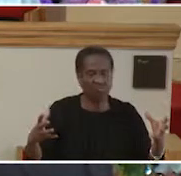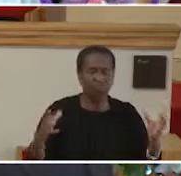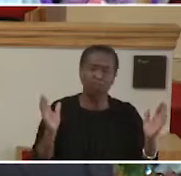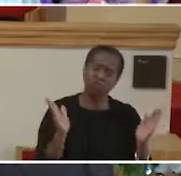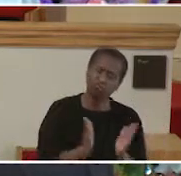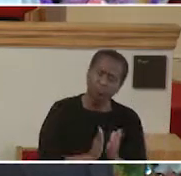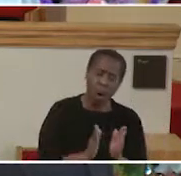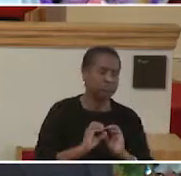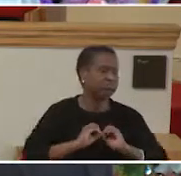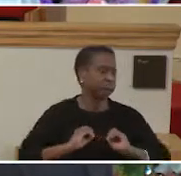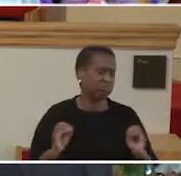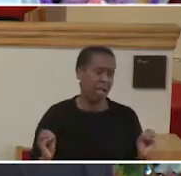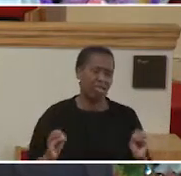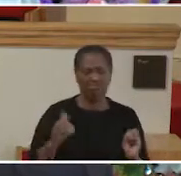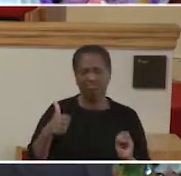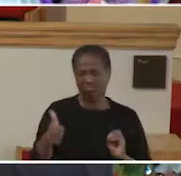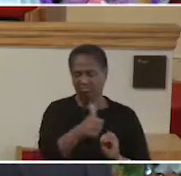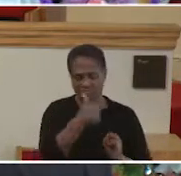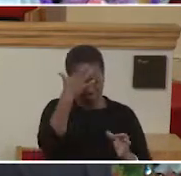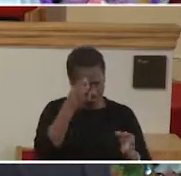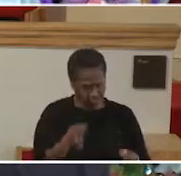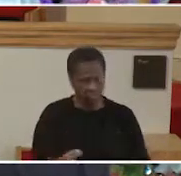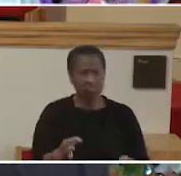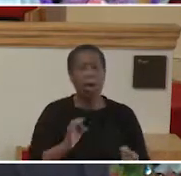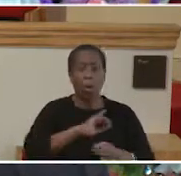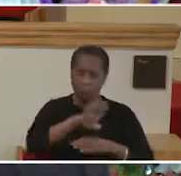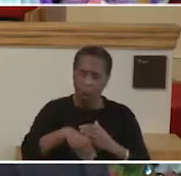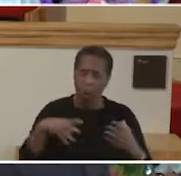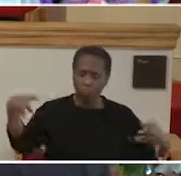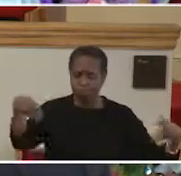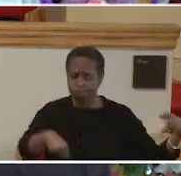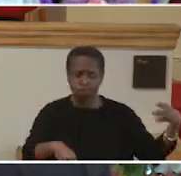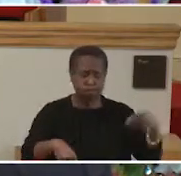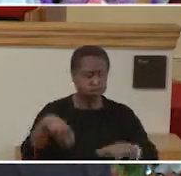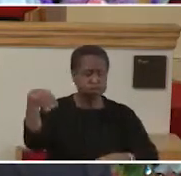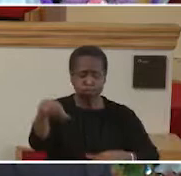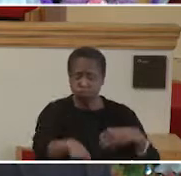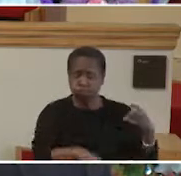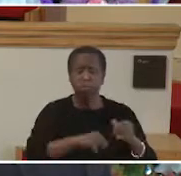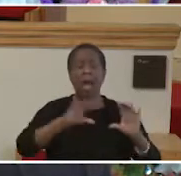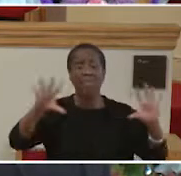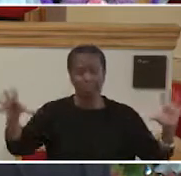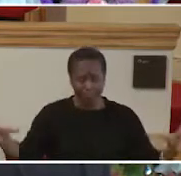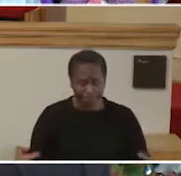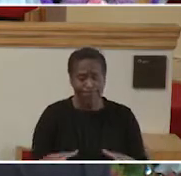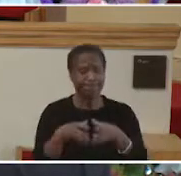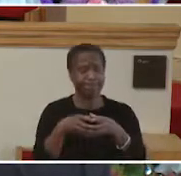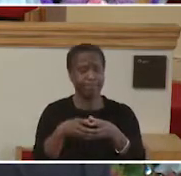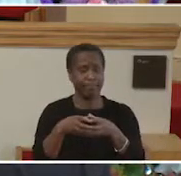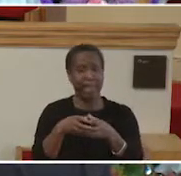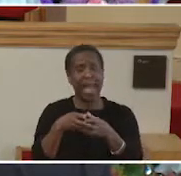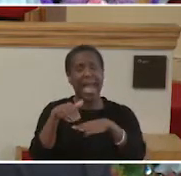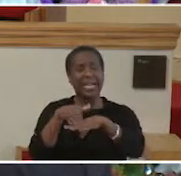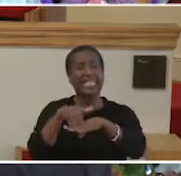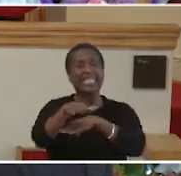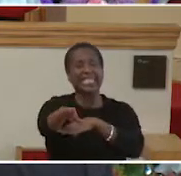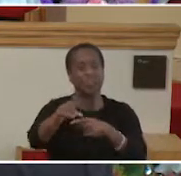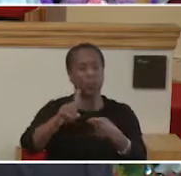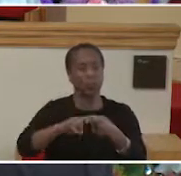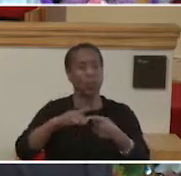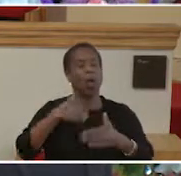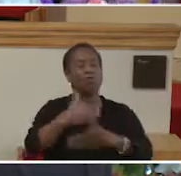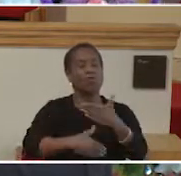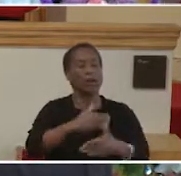small. For all of it will be pooled together, and we will send our donation to the Progressive National Baptist